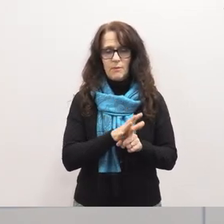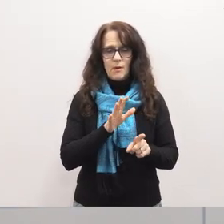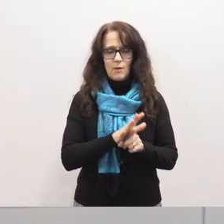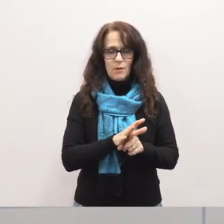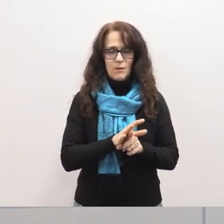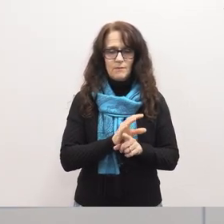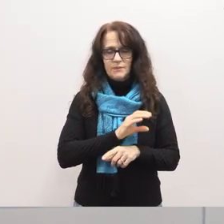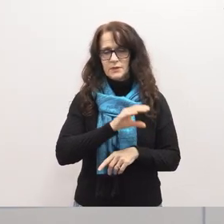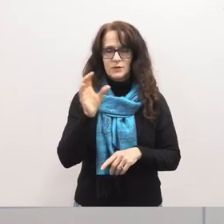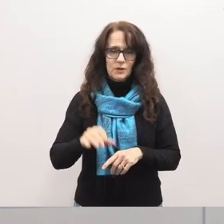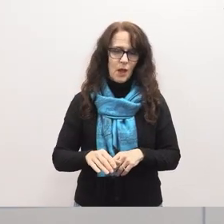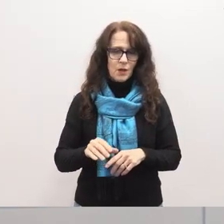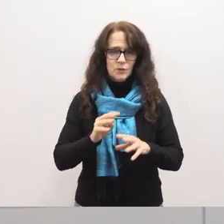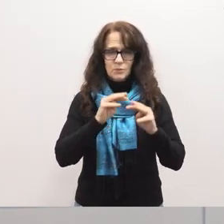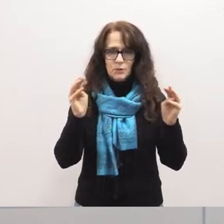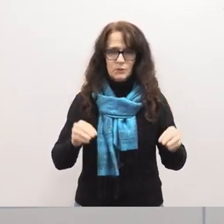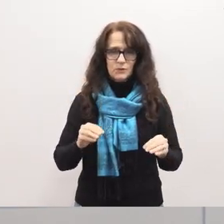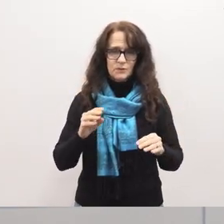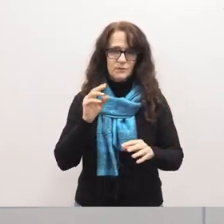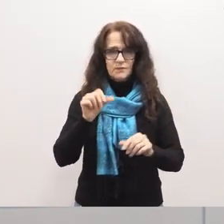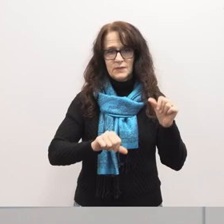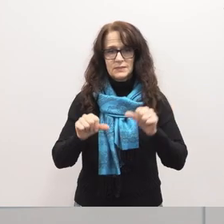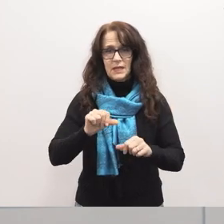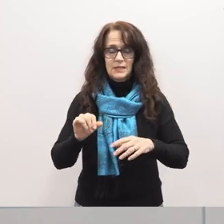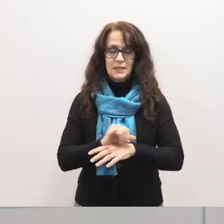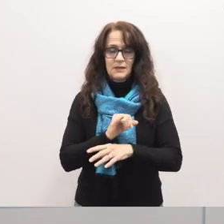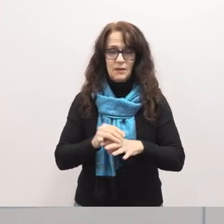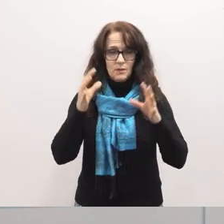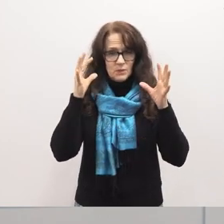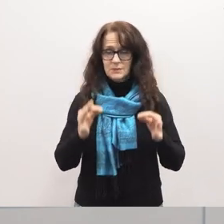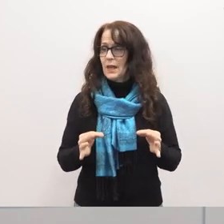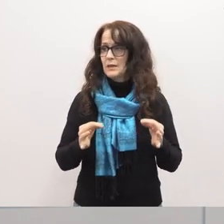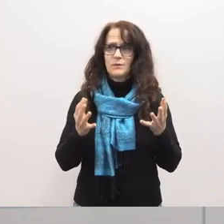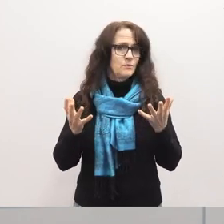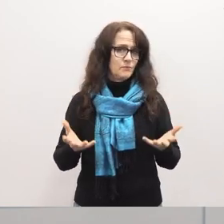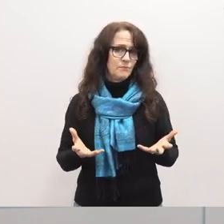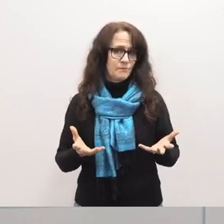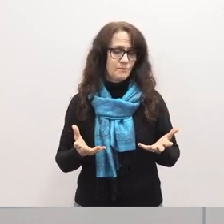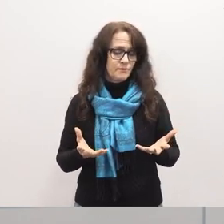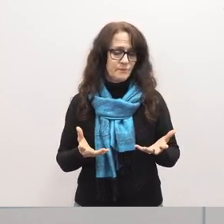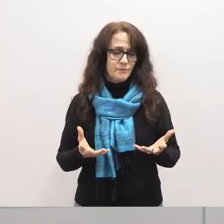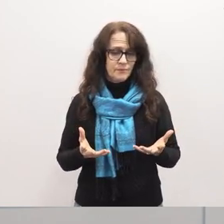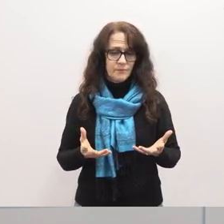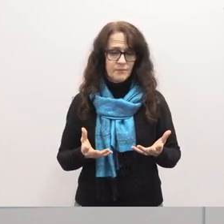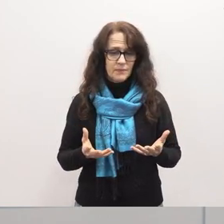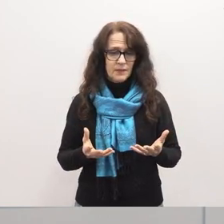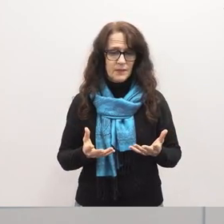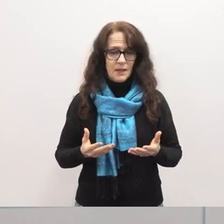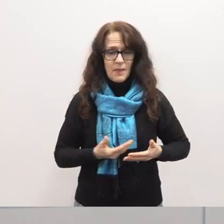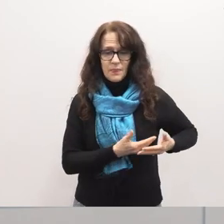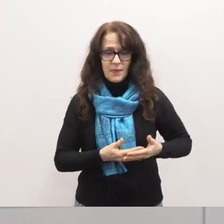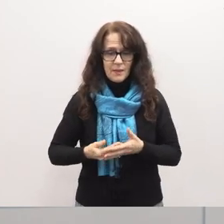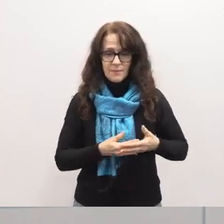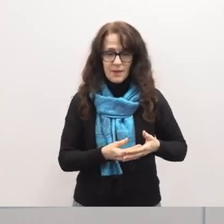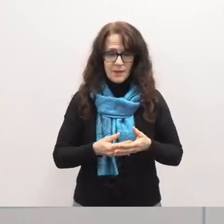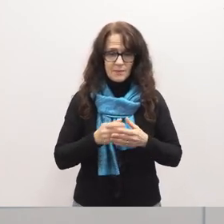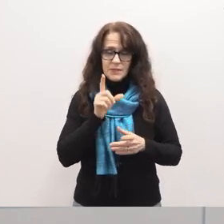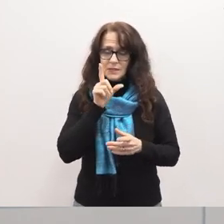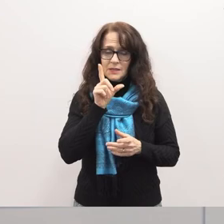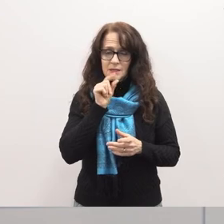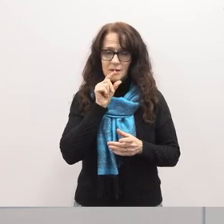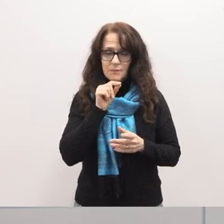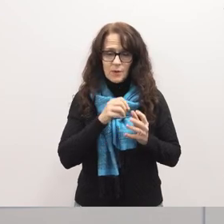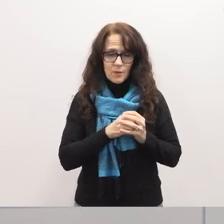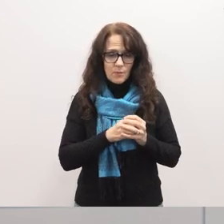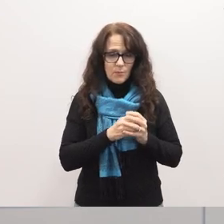Chicago Museum of Science and Industry. And what we finally decided on was, well, it was the Hatching Chicks exhibit, because we had to replace